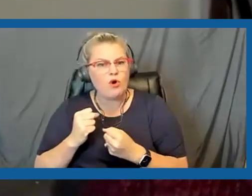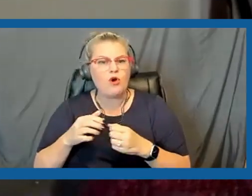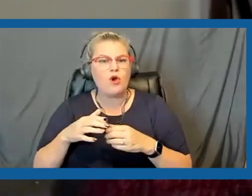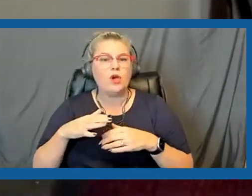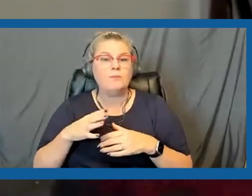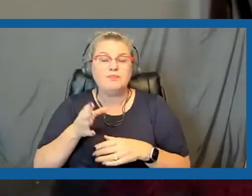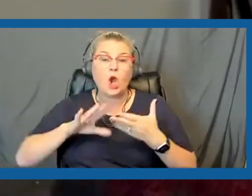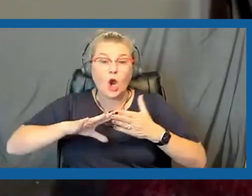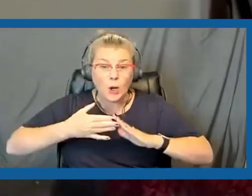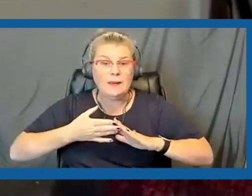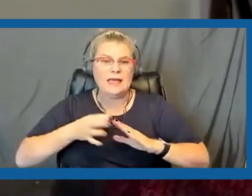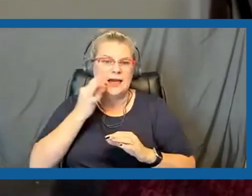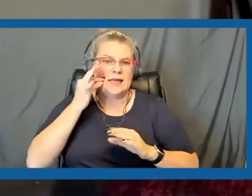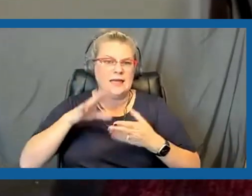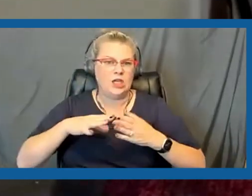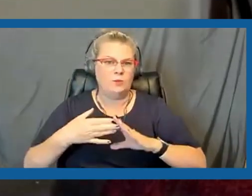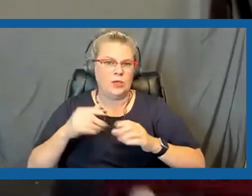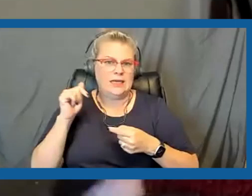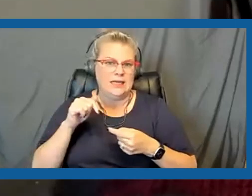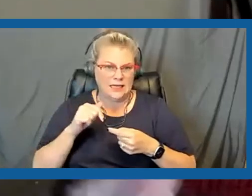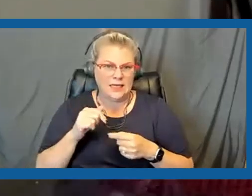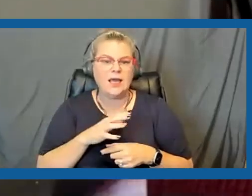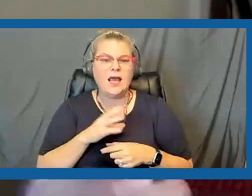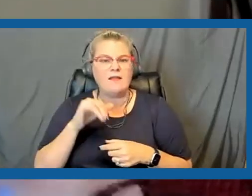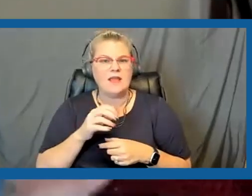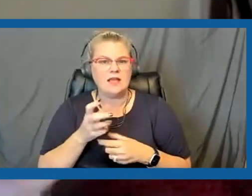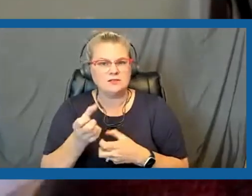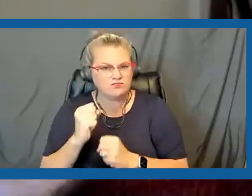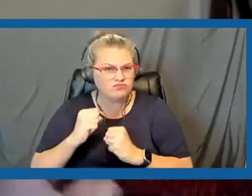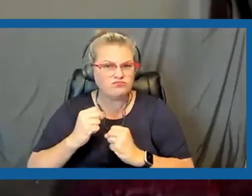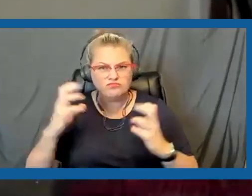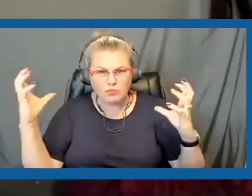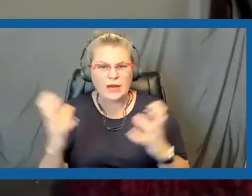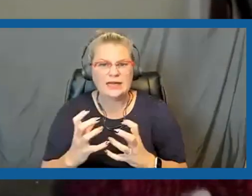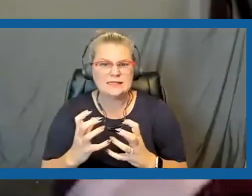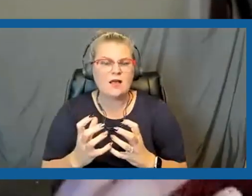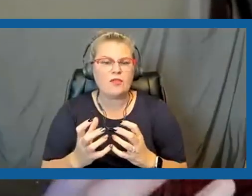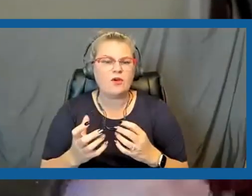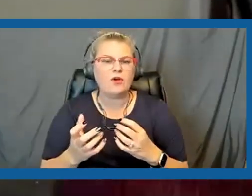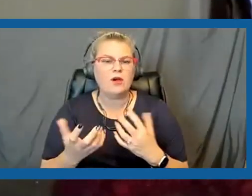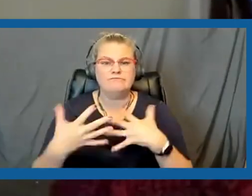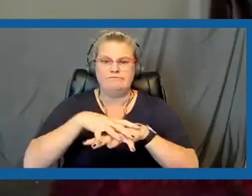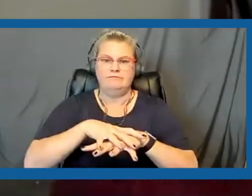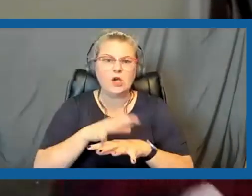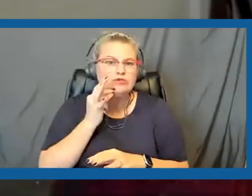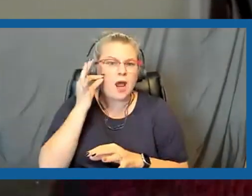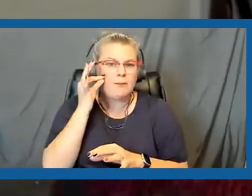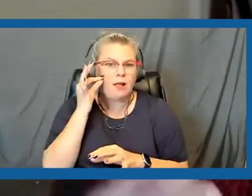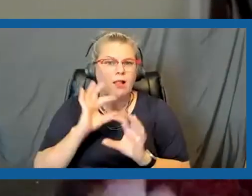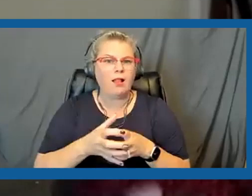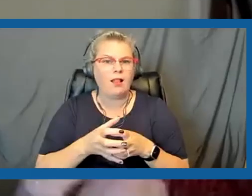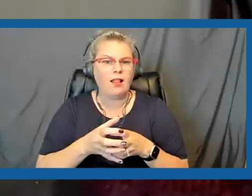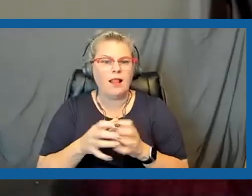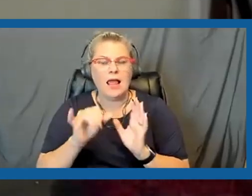Indian community that is very much into bringing together intertribal identities and